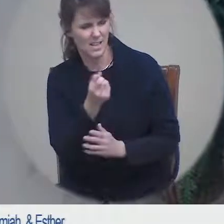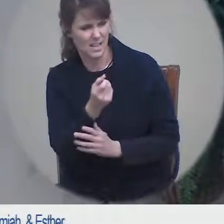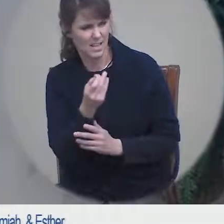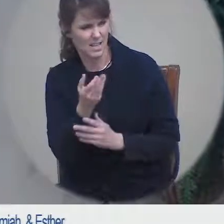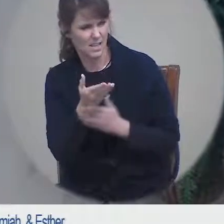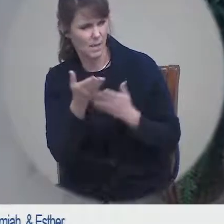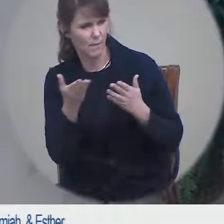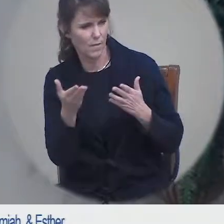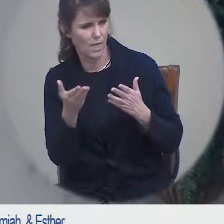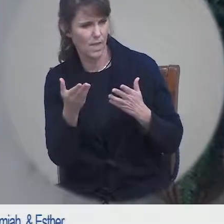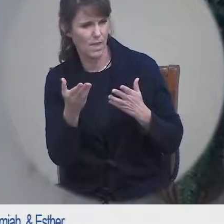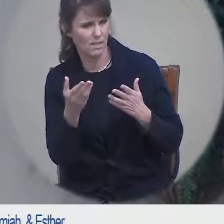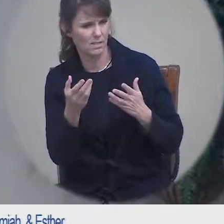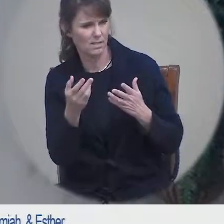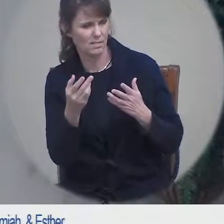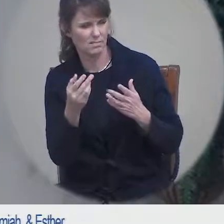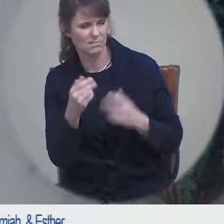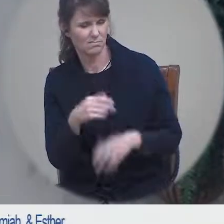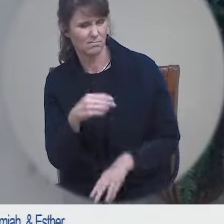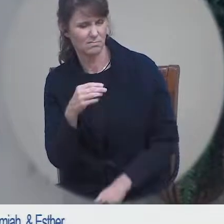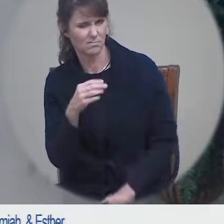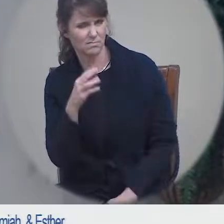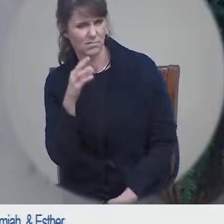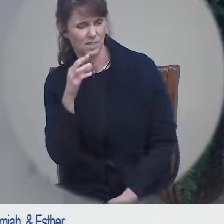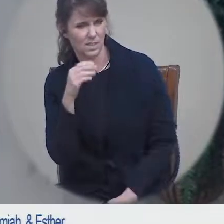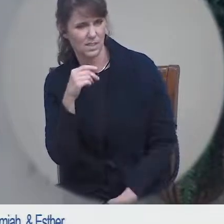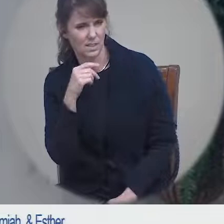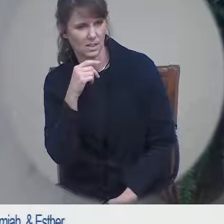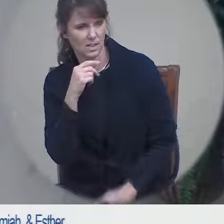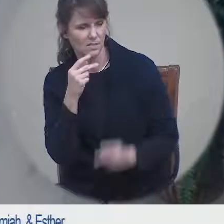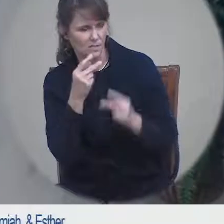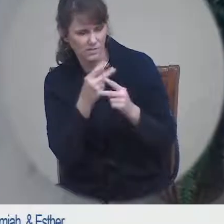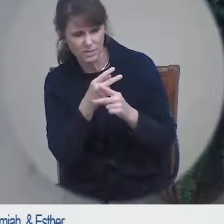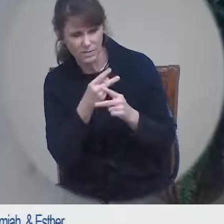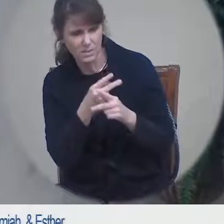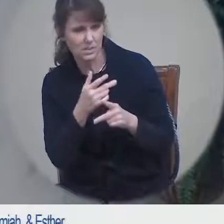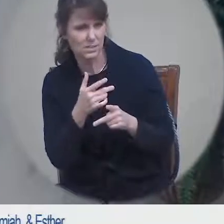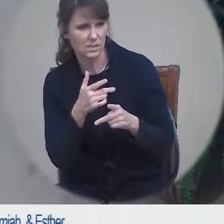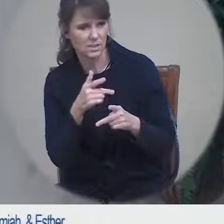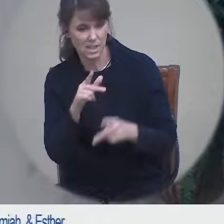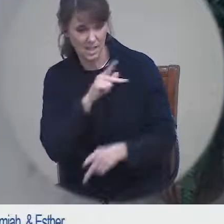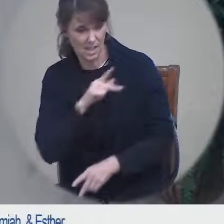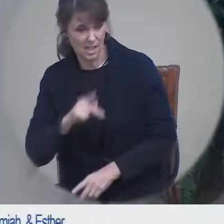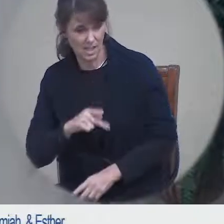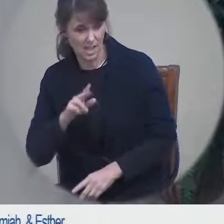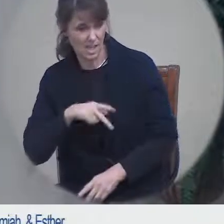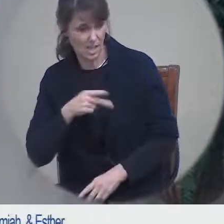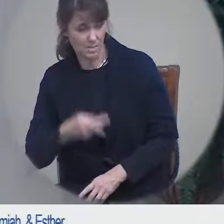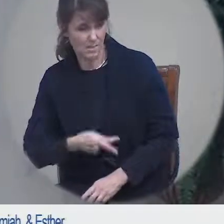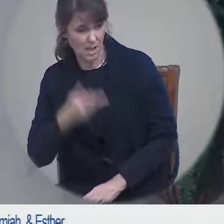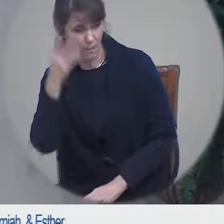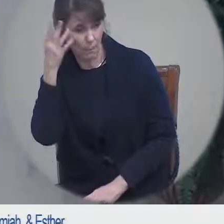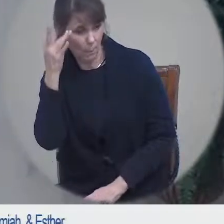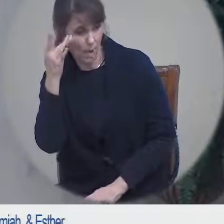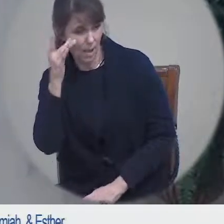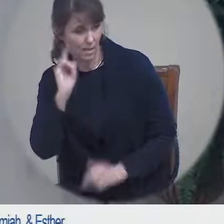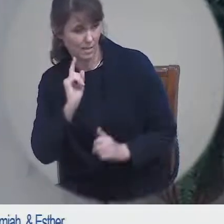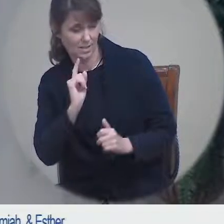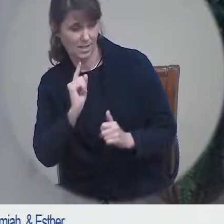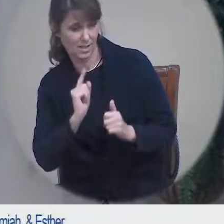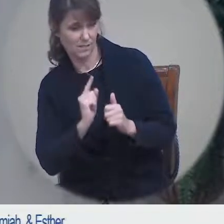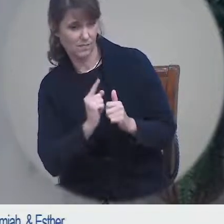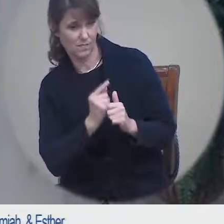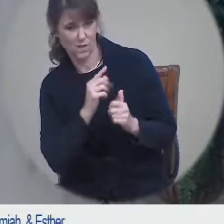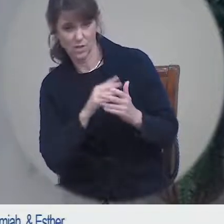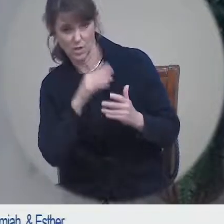was upset only because Esther is a Jew and he's not learning her for the first time? And that's the only thing that makes him